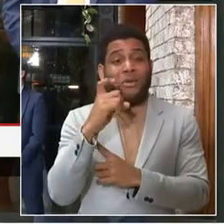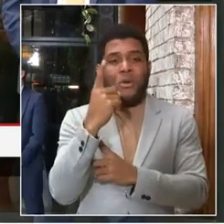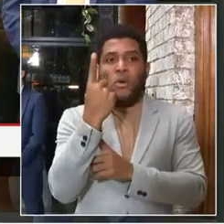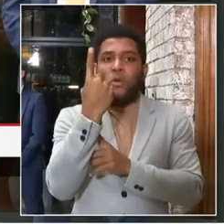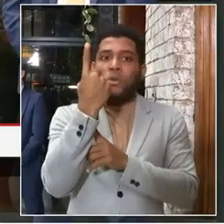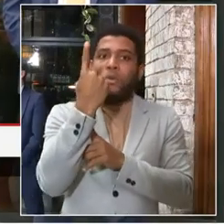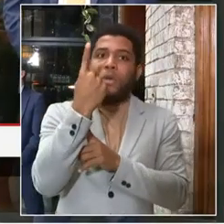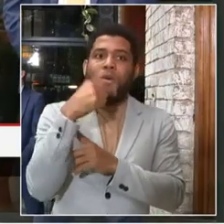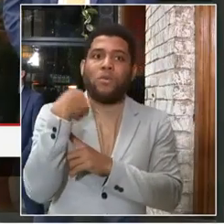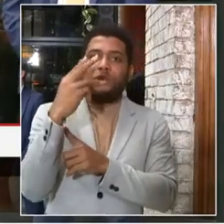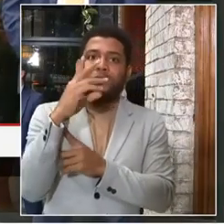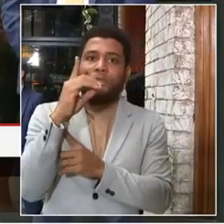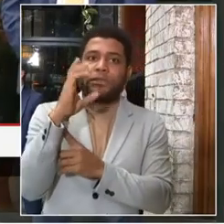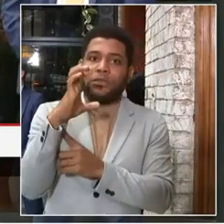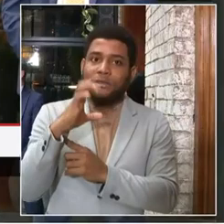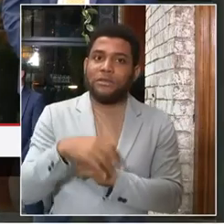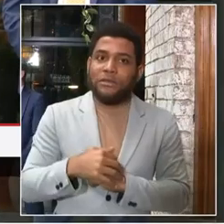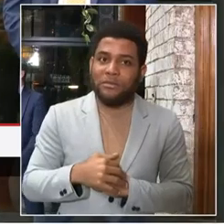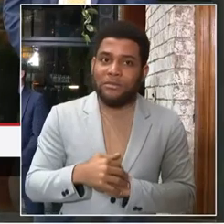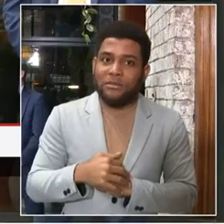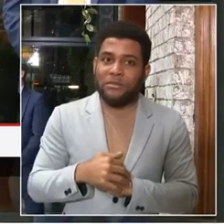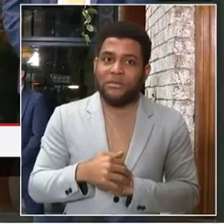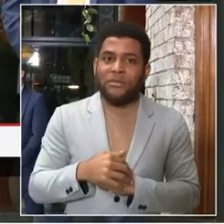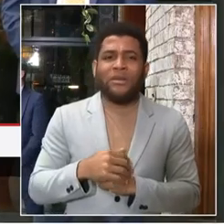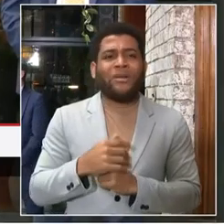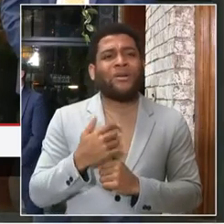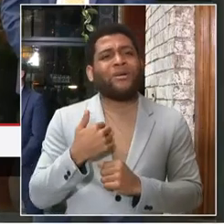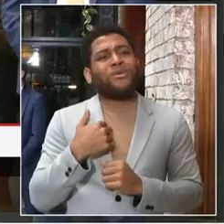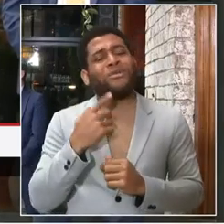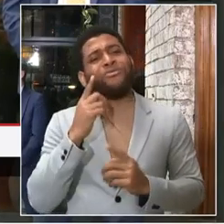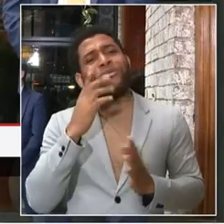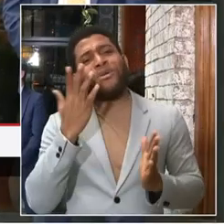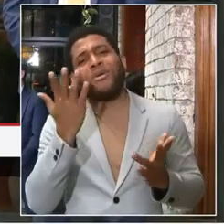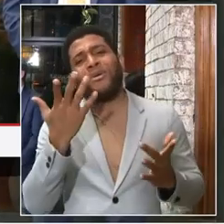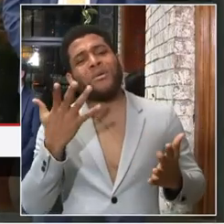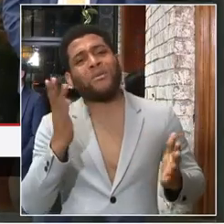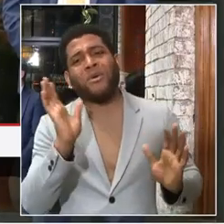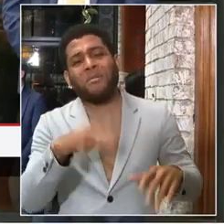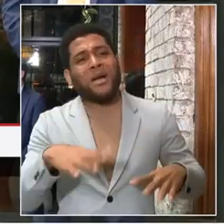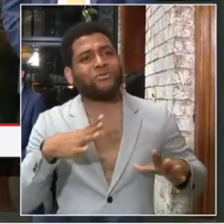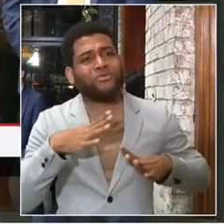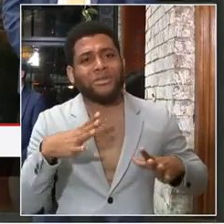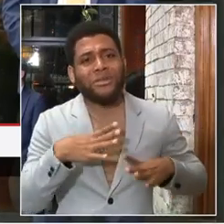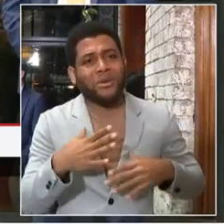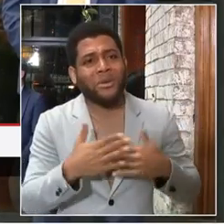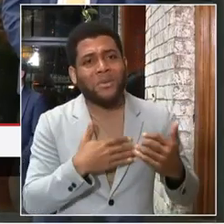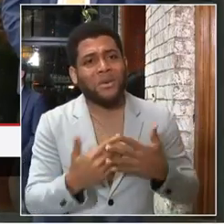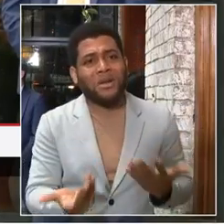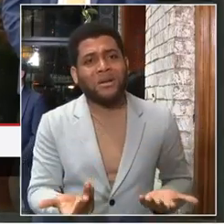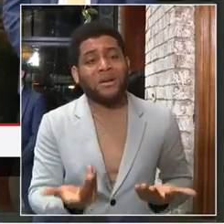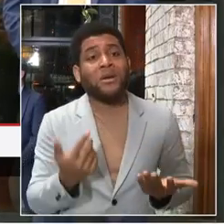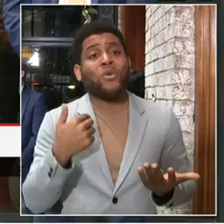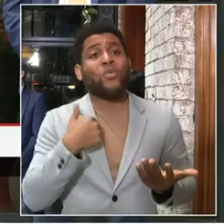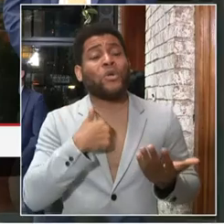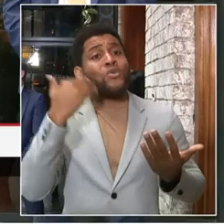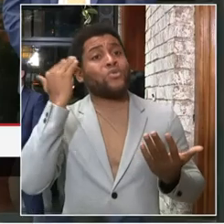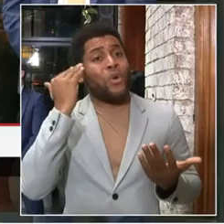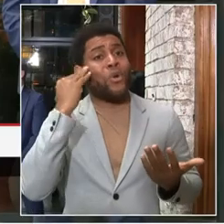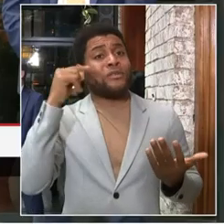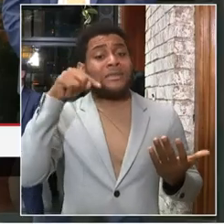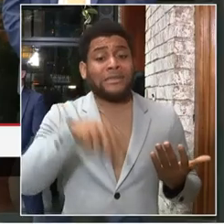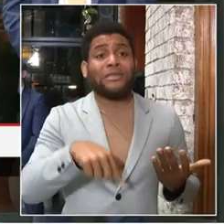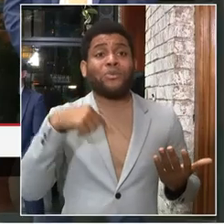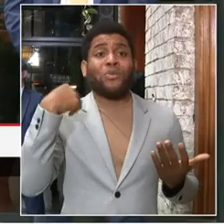we're going to be great either way, but we also know that this is Washington, and Washington's team should play